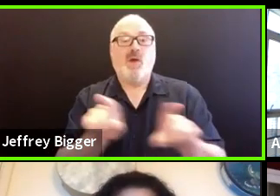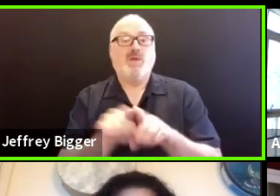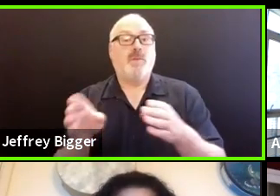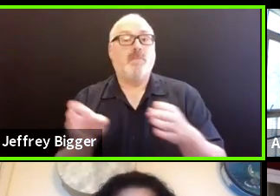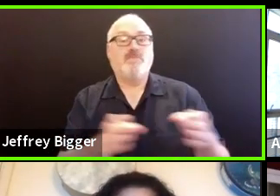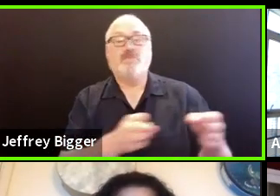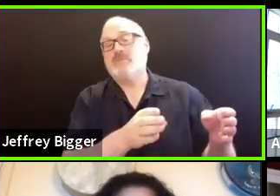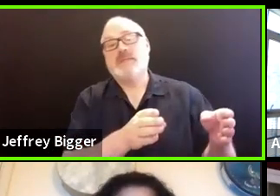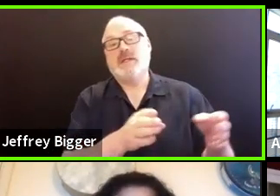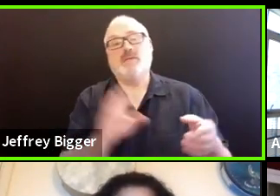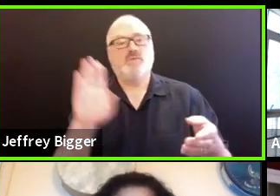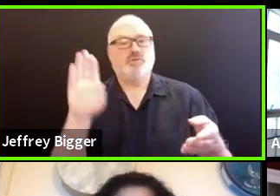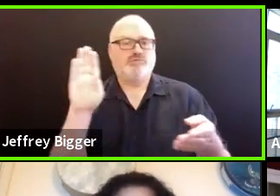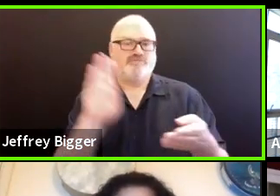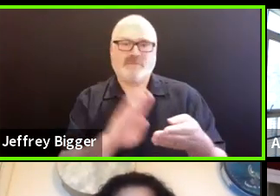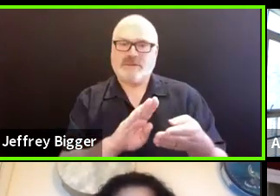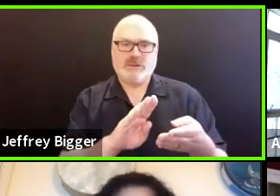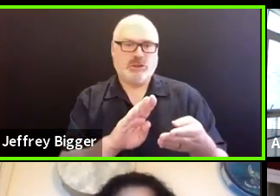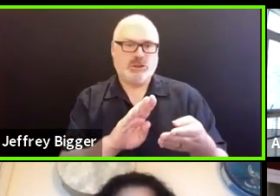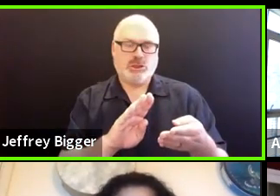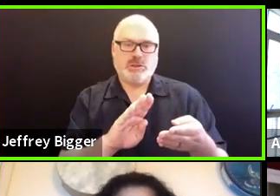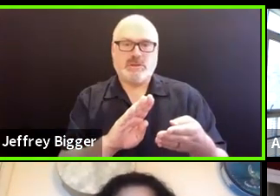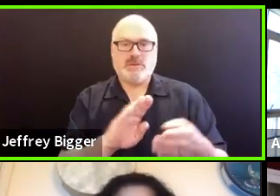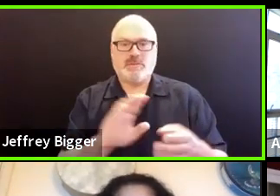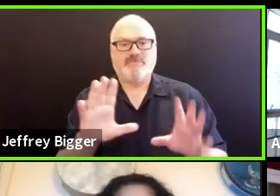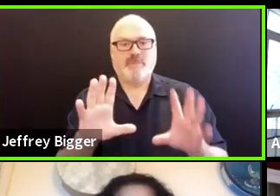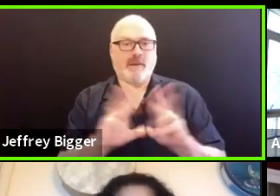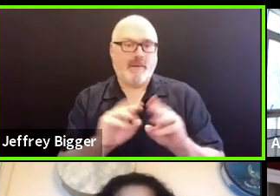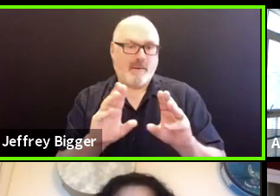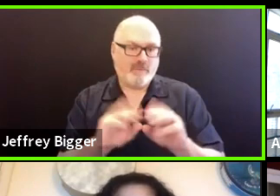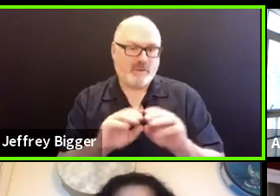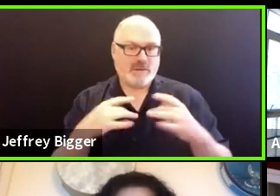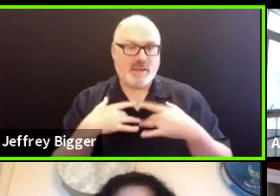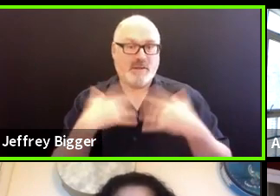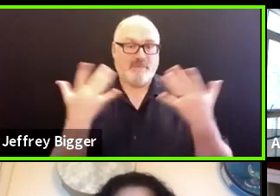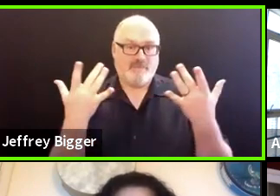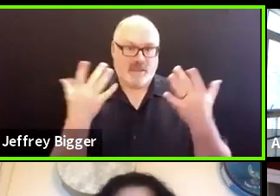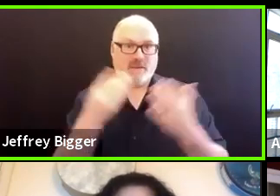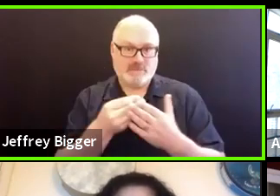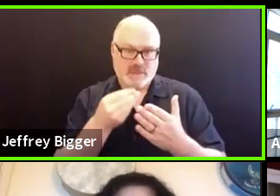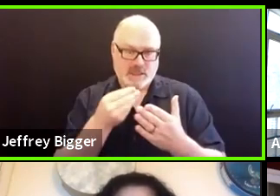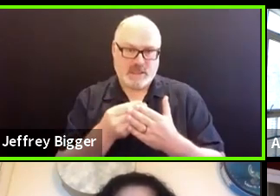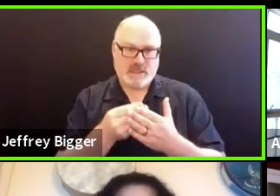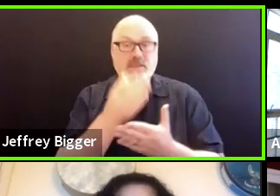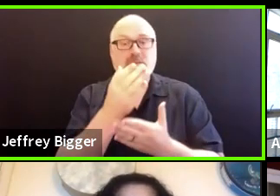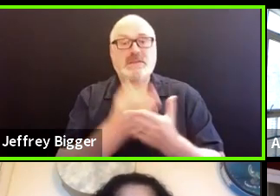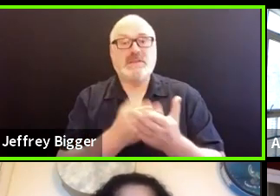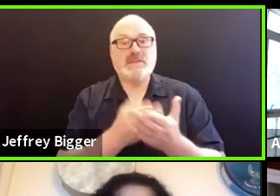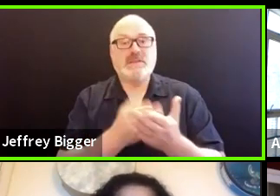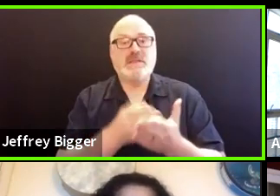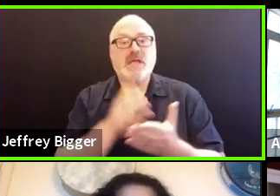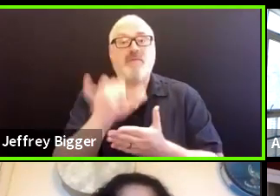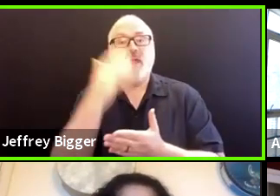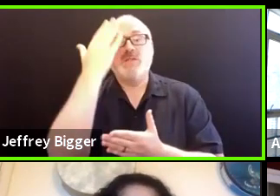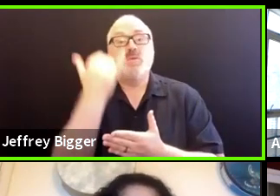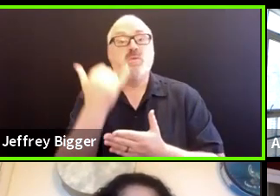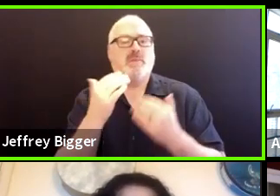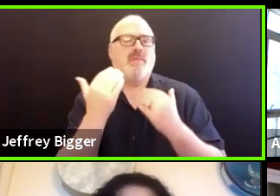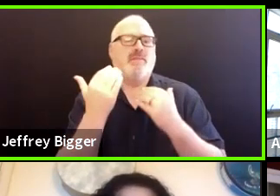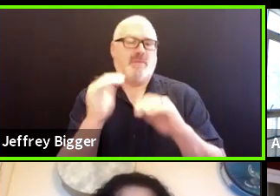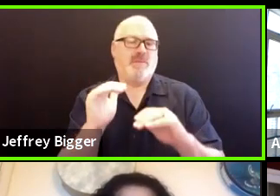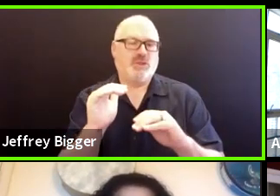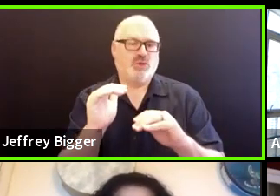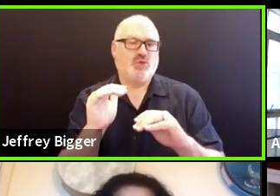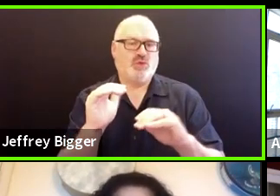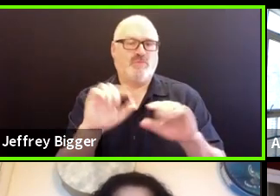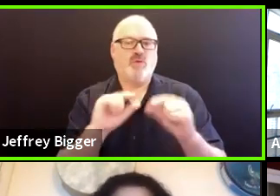for reductions in our conferences and events revenue. Some of that is because of limitations on